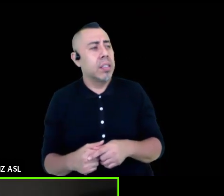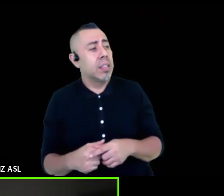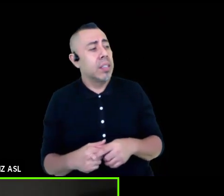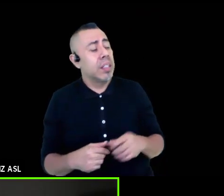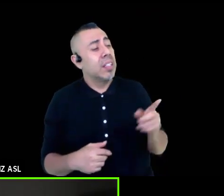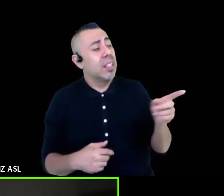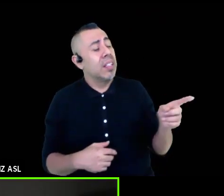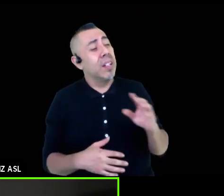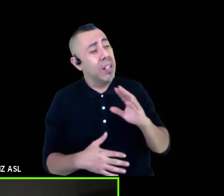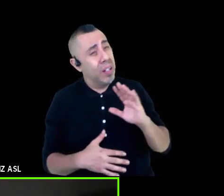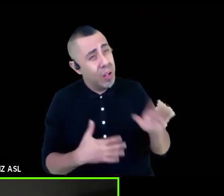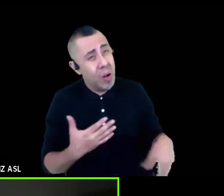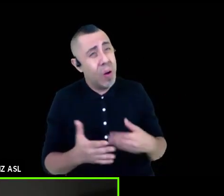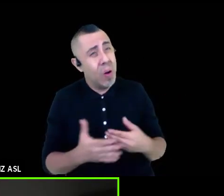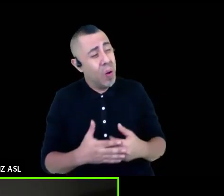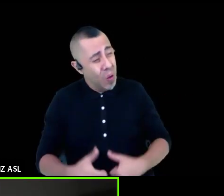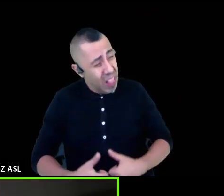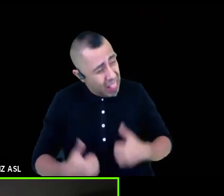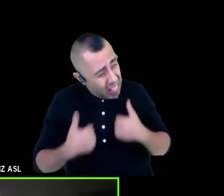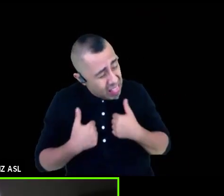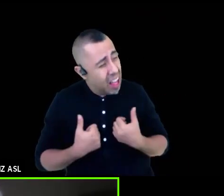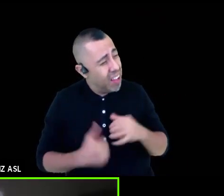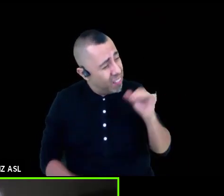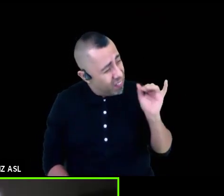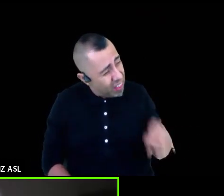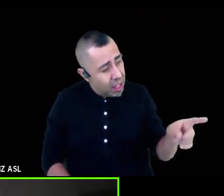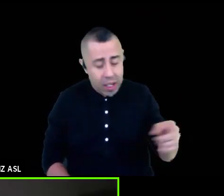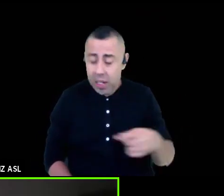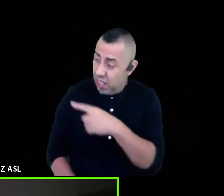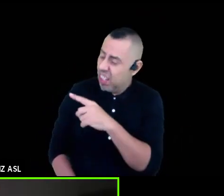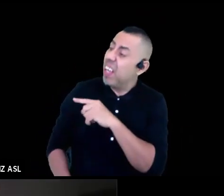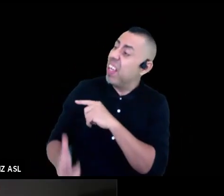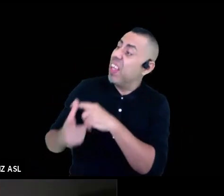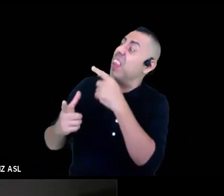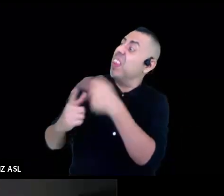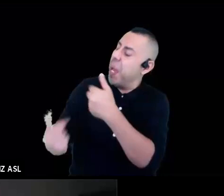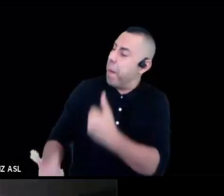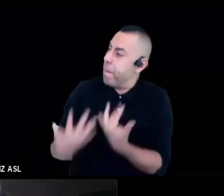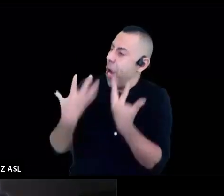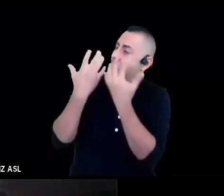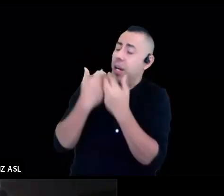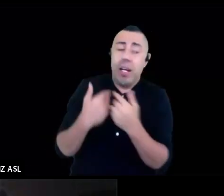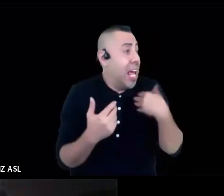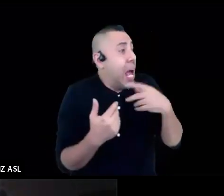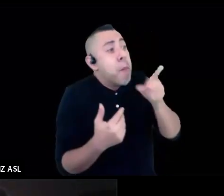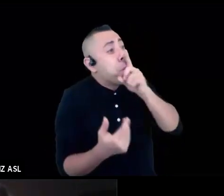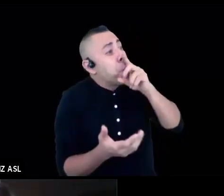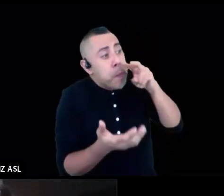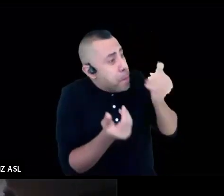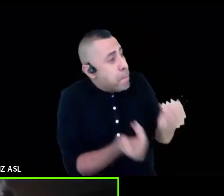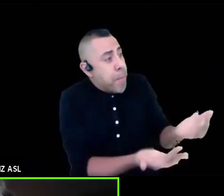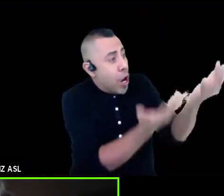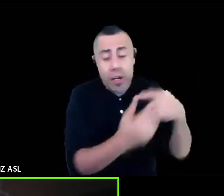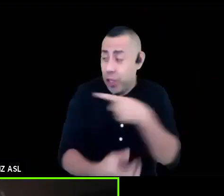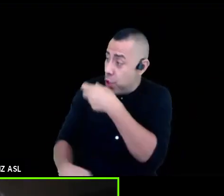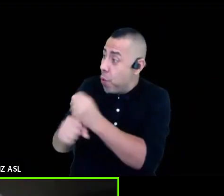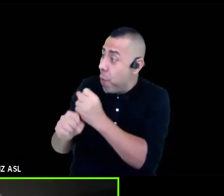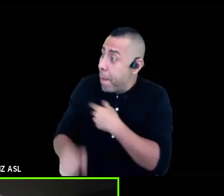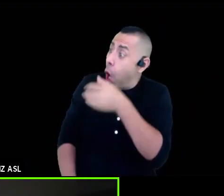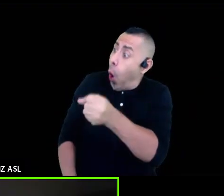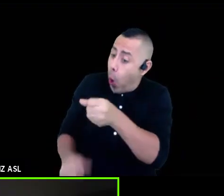And then you burned me. I didn't burn you. You made me hold the beaker. You wanted to. You begged to. You said, I got to do